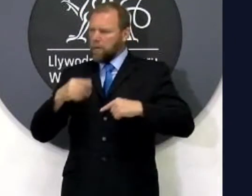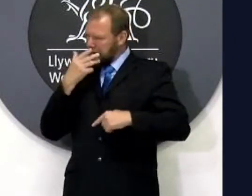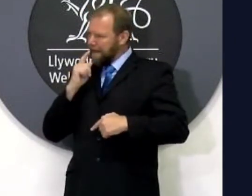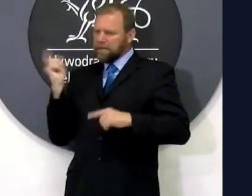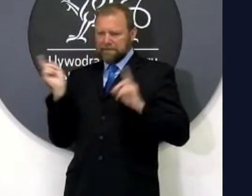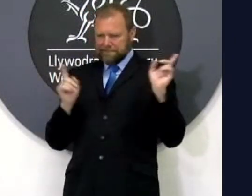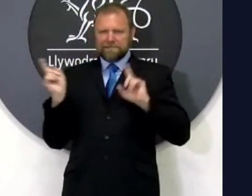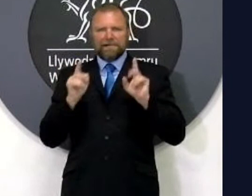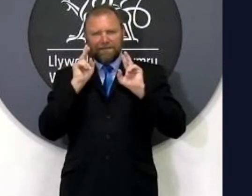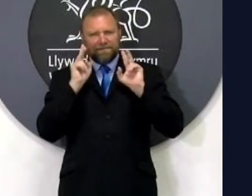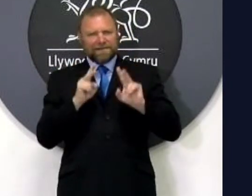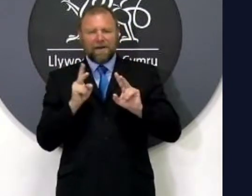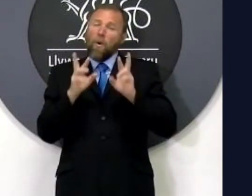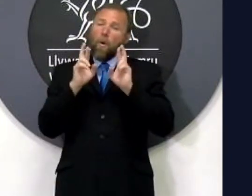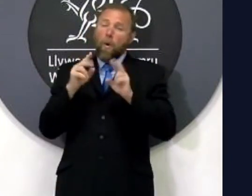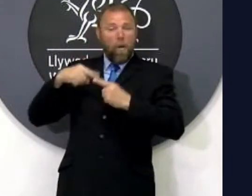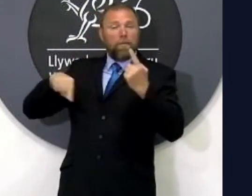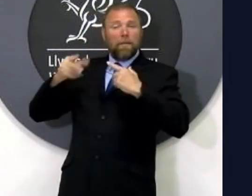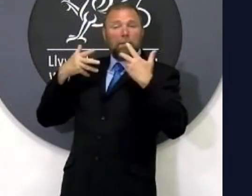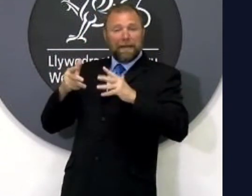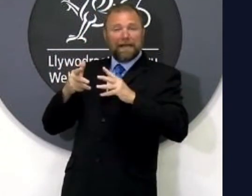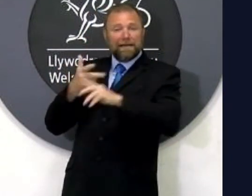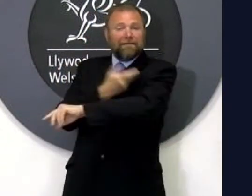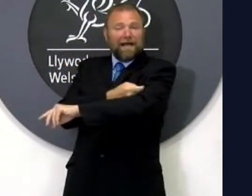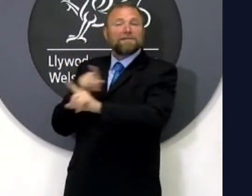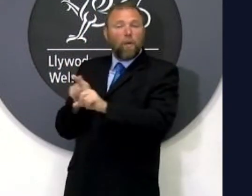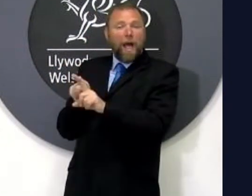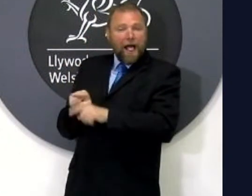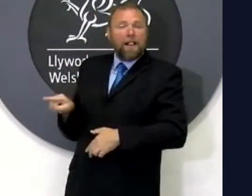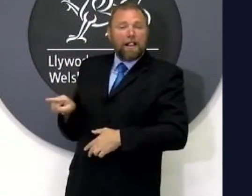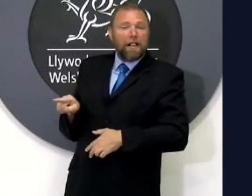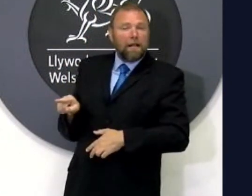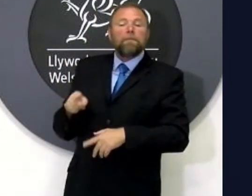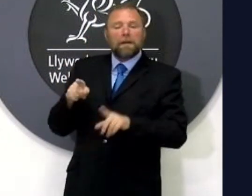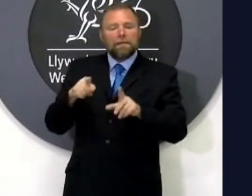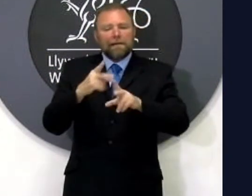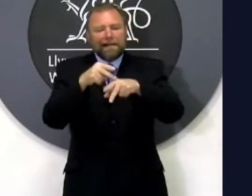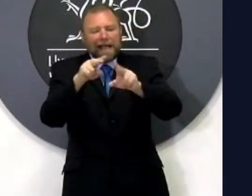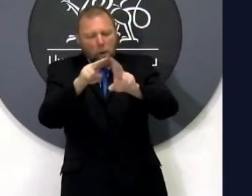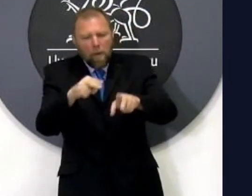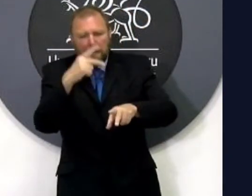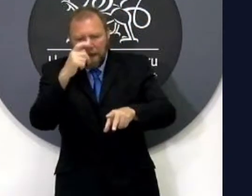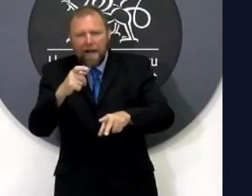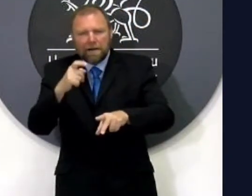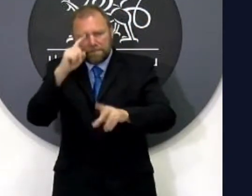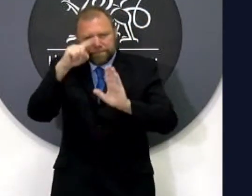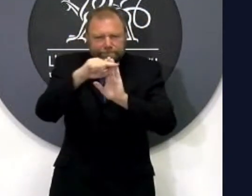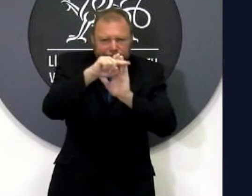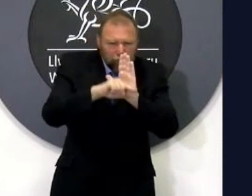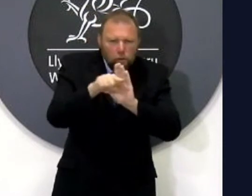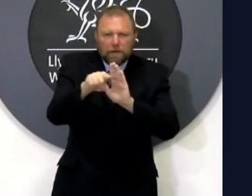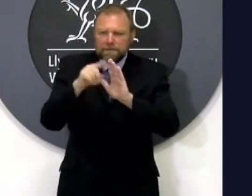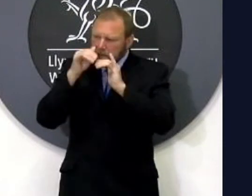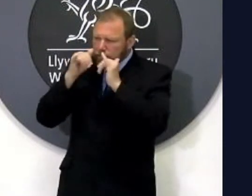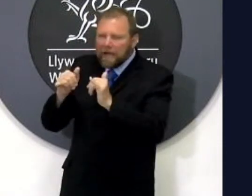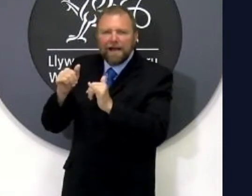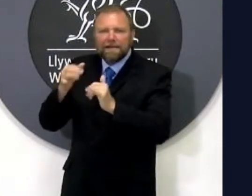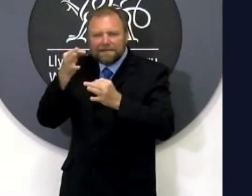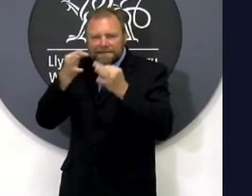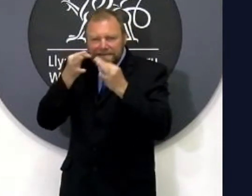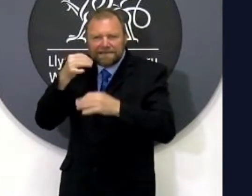also been vaccinated. So we're confident that we're doing the right thing here. We've always got to get the balance right